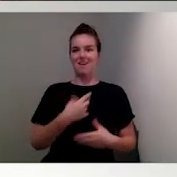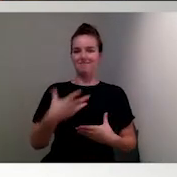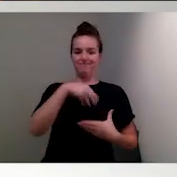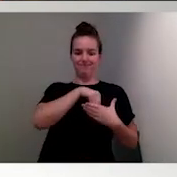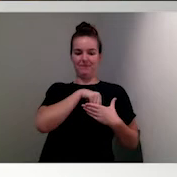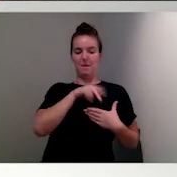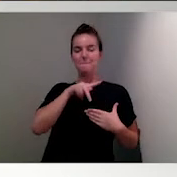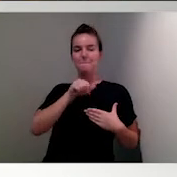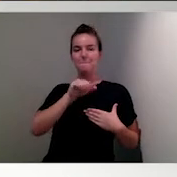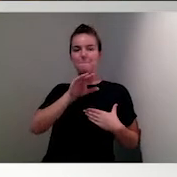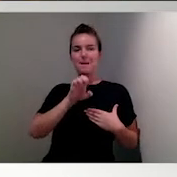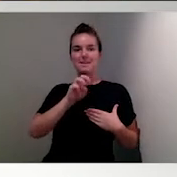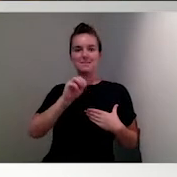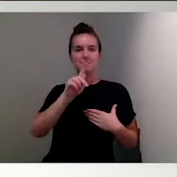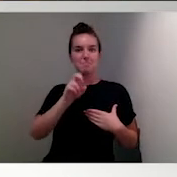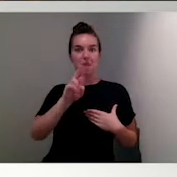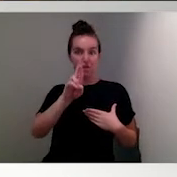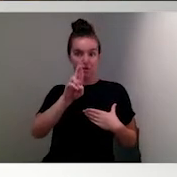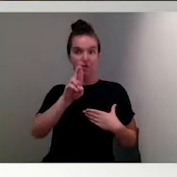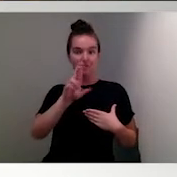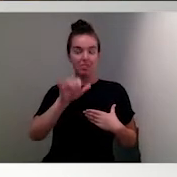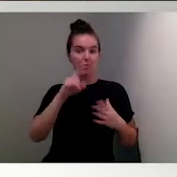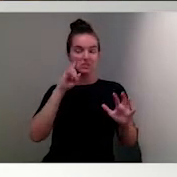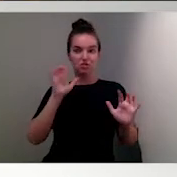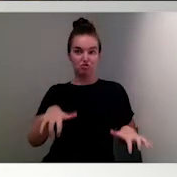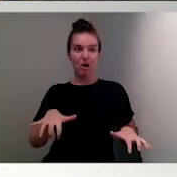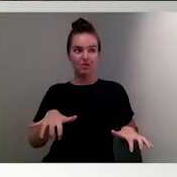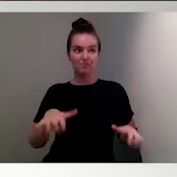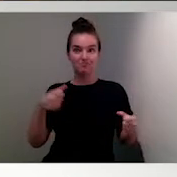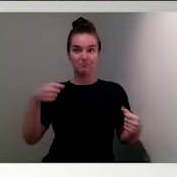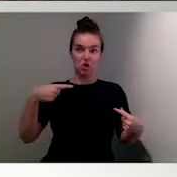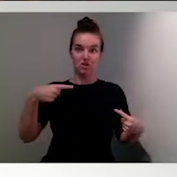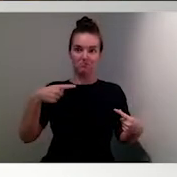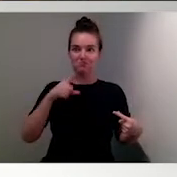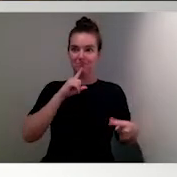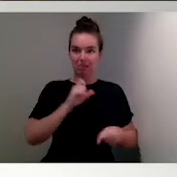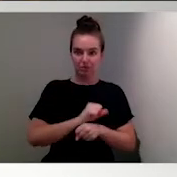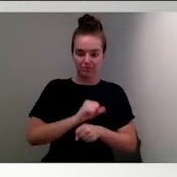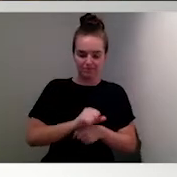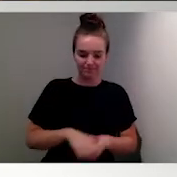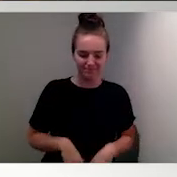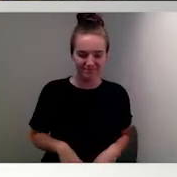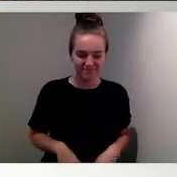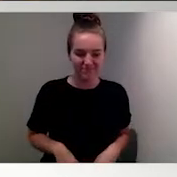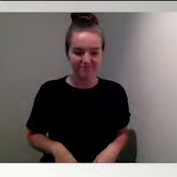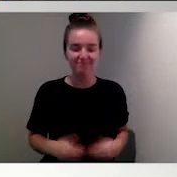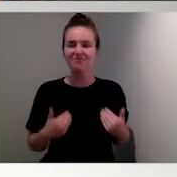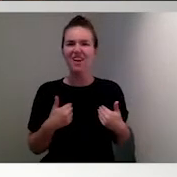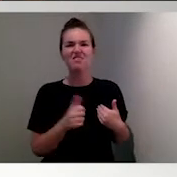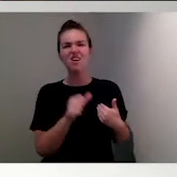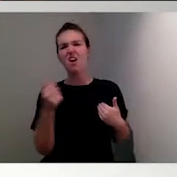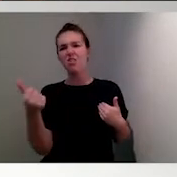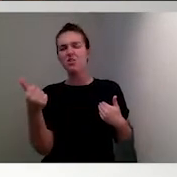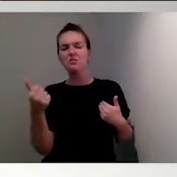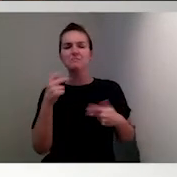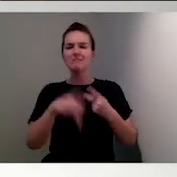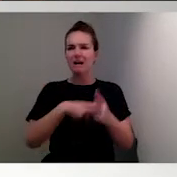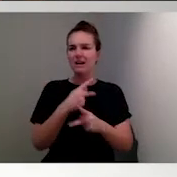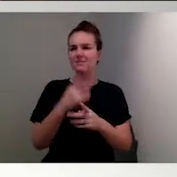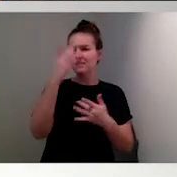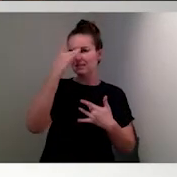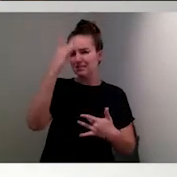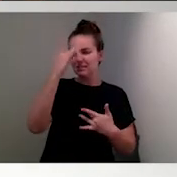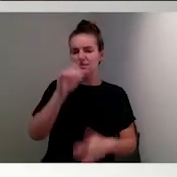shock, so literally. And then I have a couple of autoimmune diseases and a